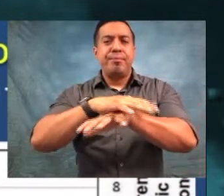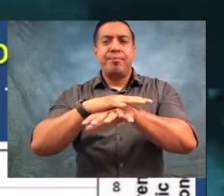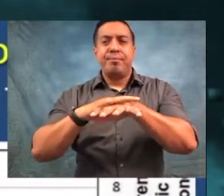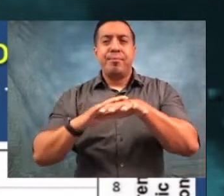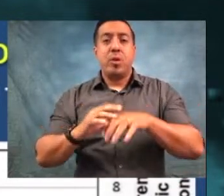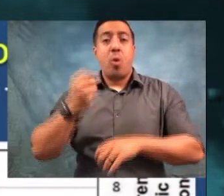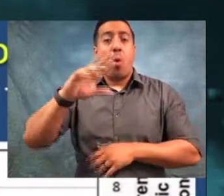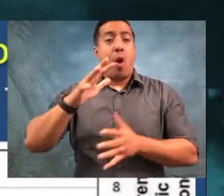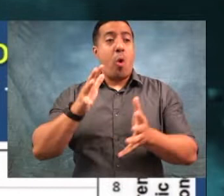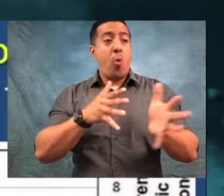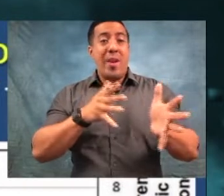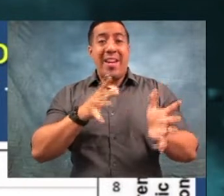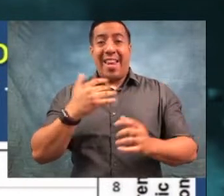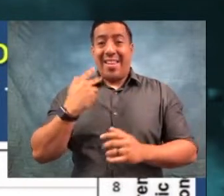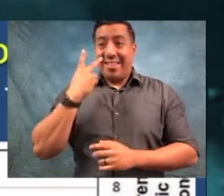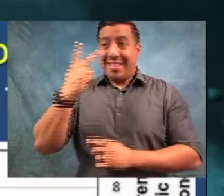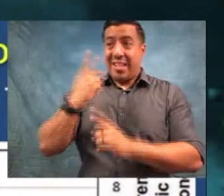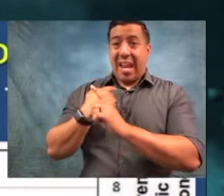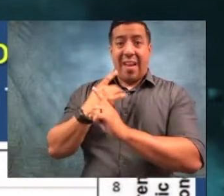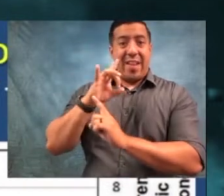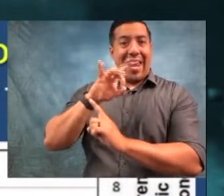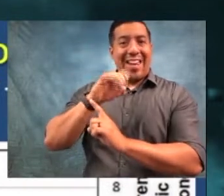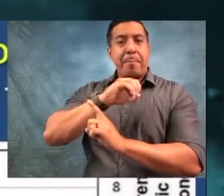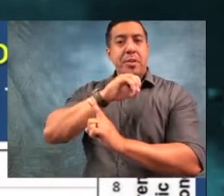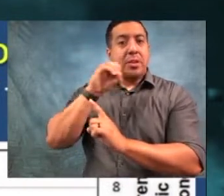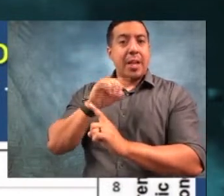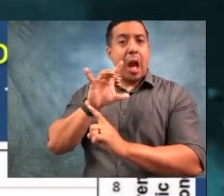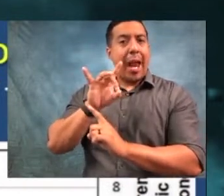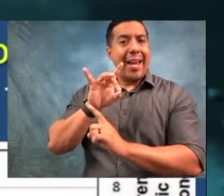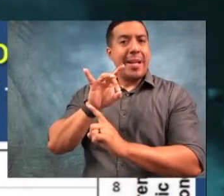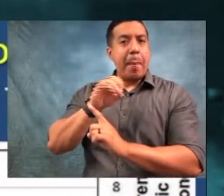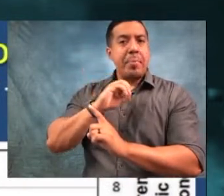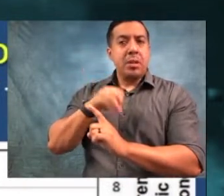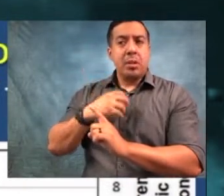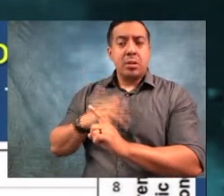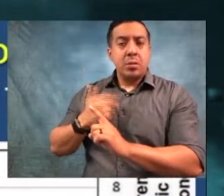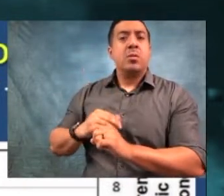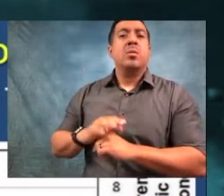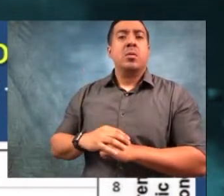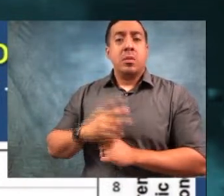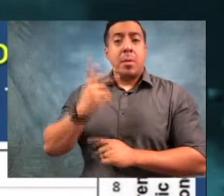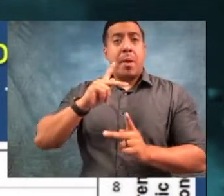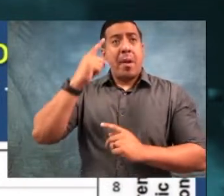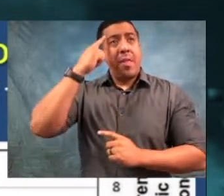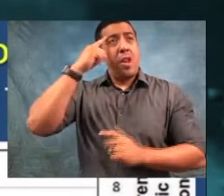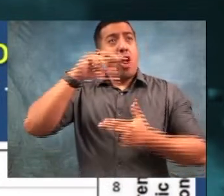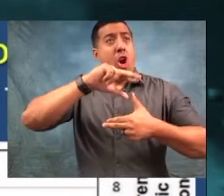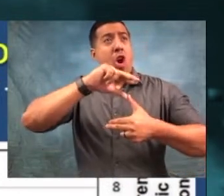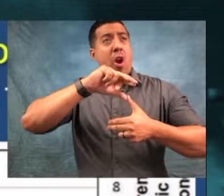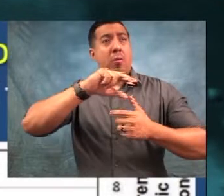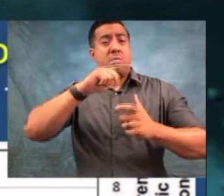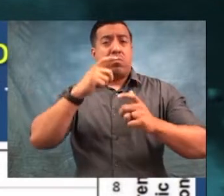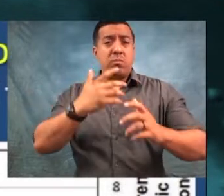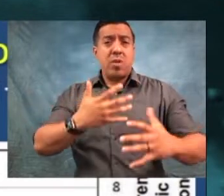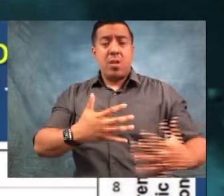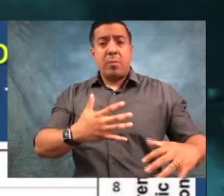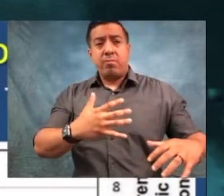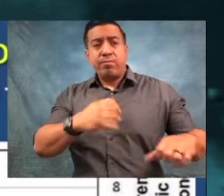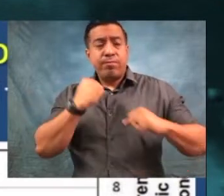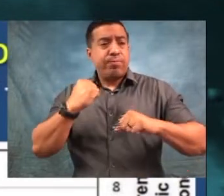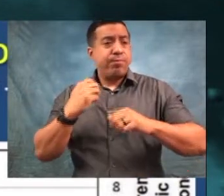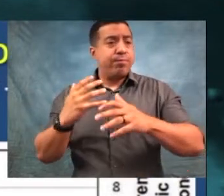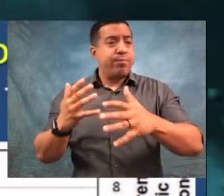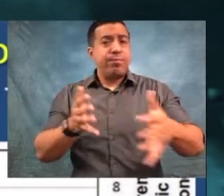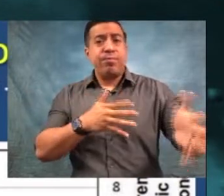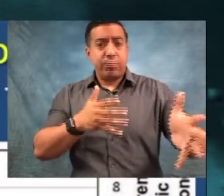wind accounts for just 8% of the fatalities. So many people think of hurricanes and the very high winds, and they can